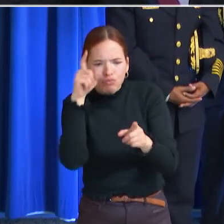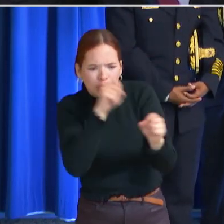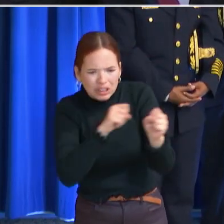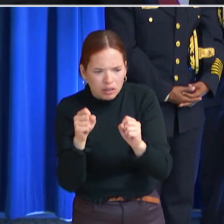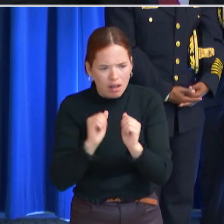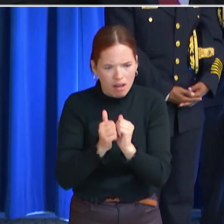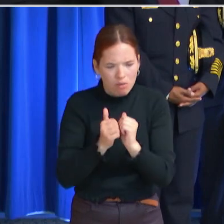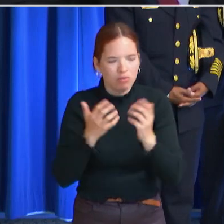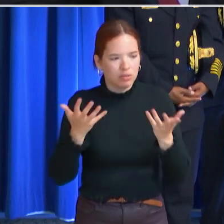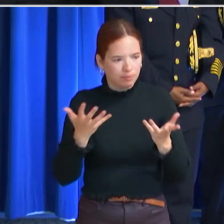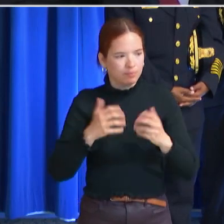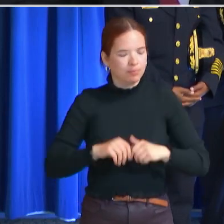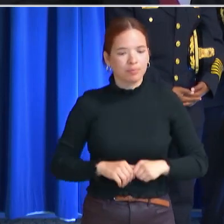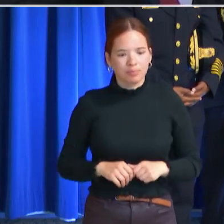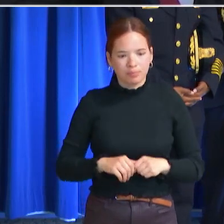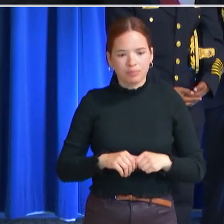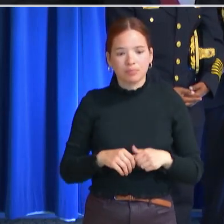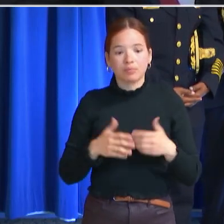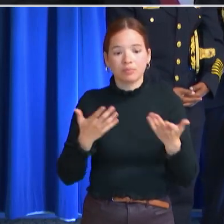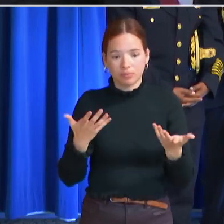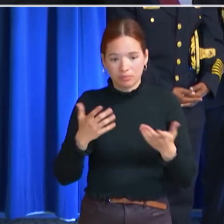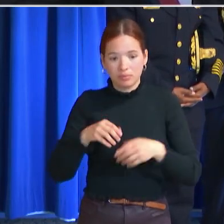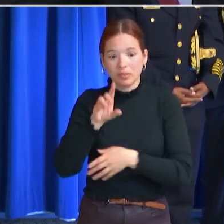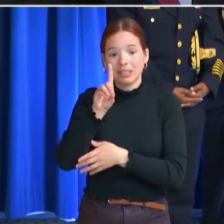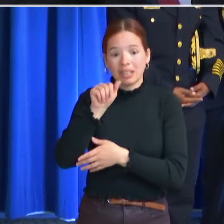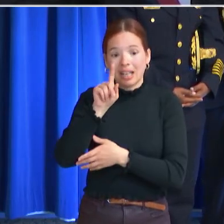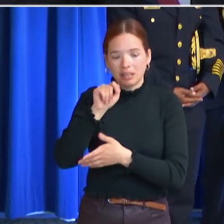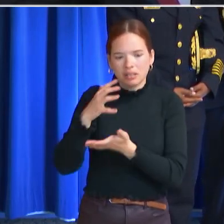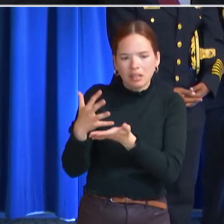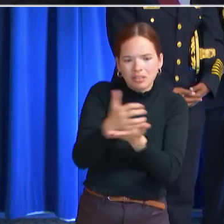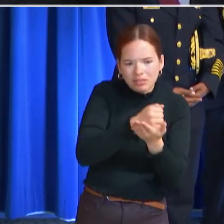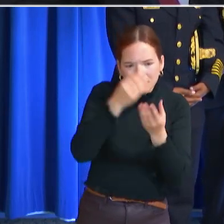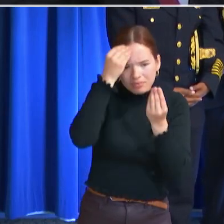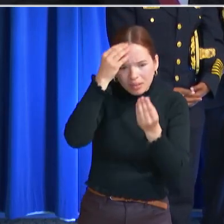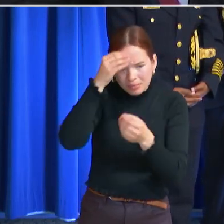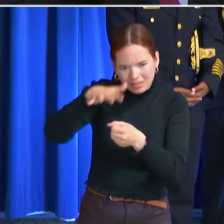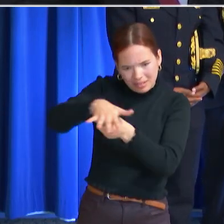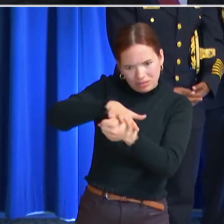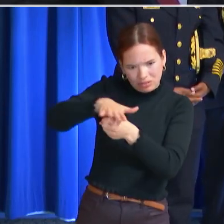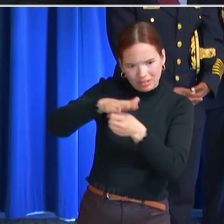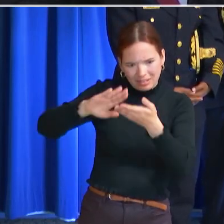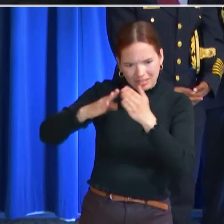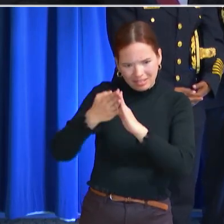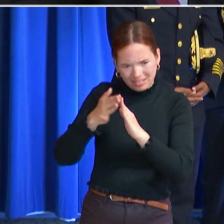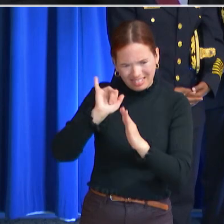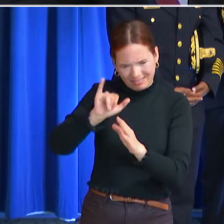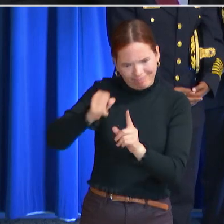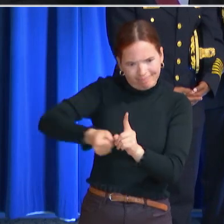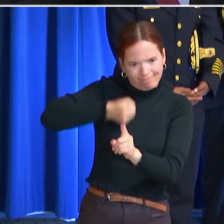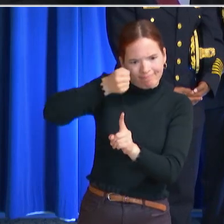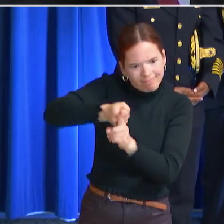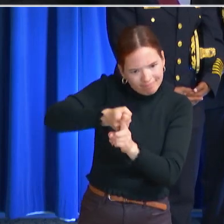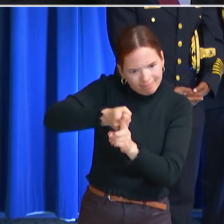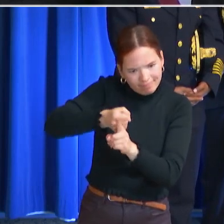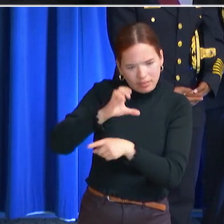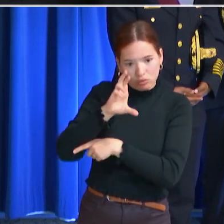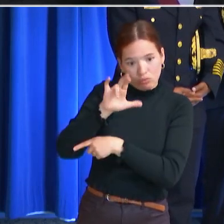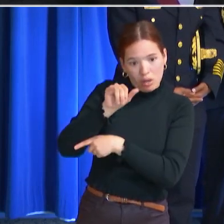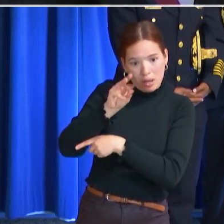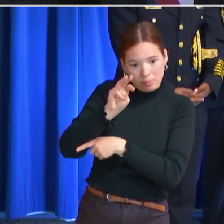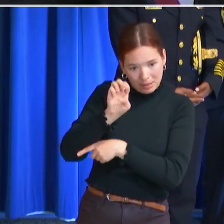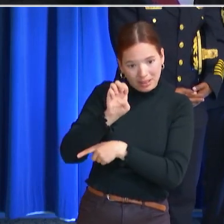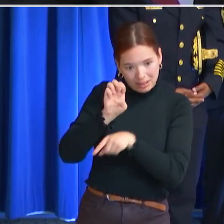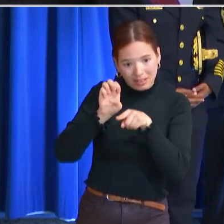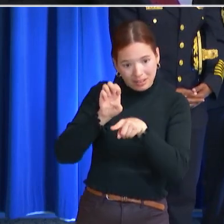We are utilizing data to identify areas in our city most impacted by crime and tasking officers to spend